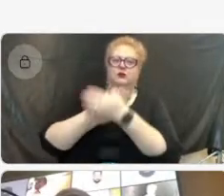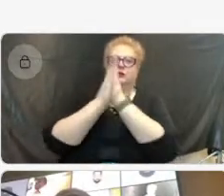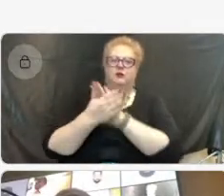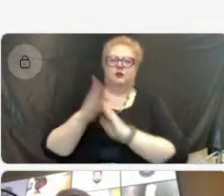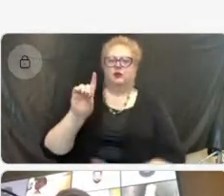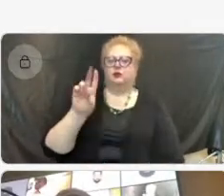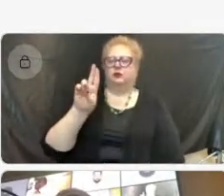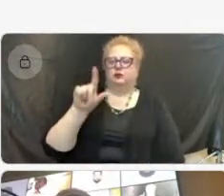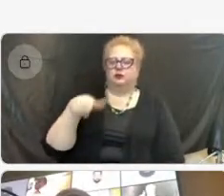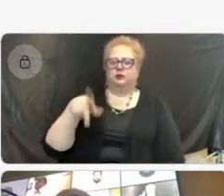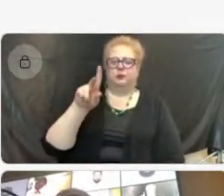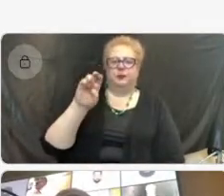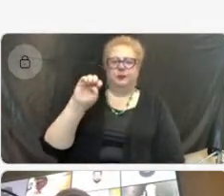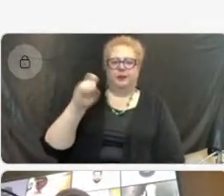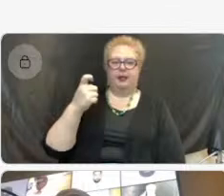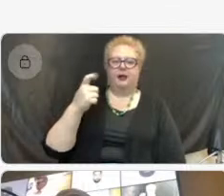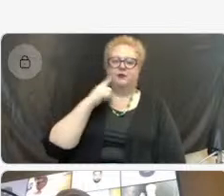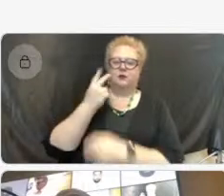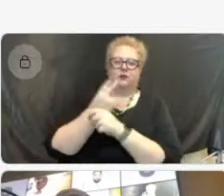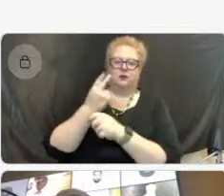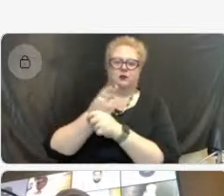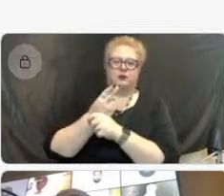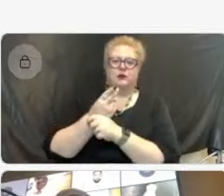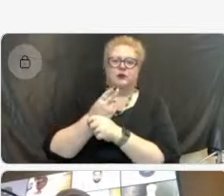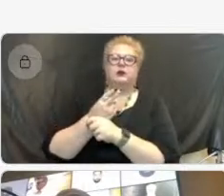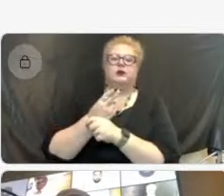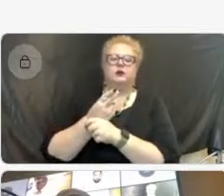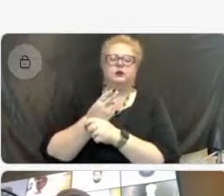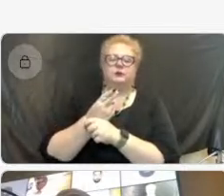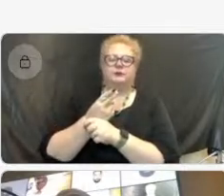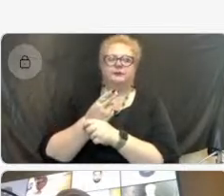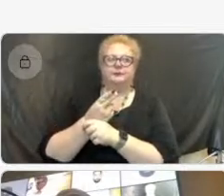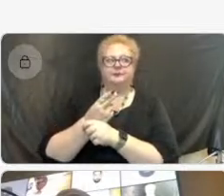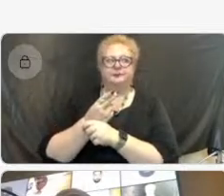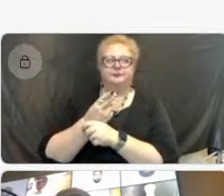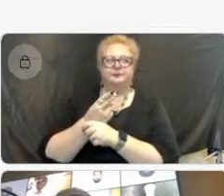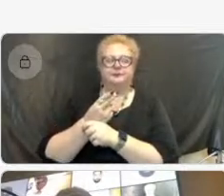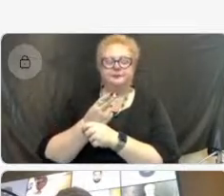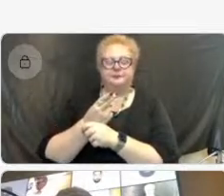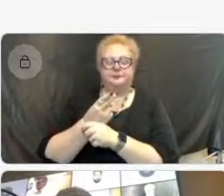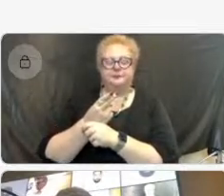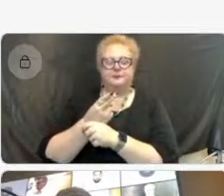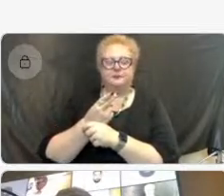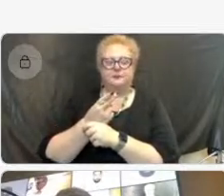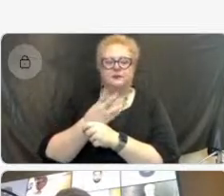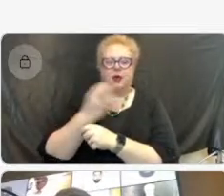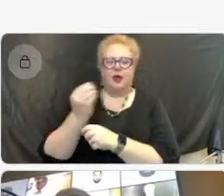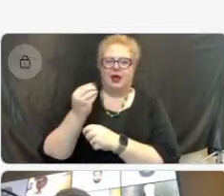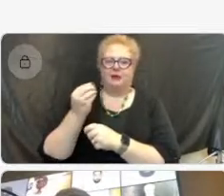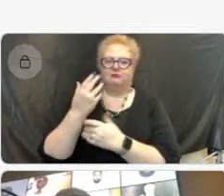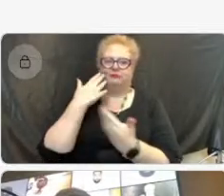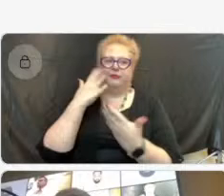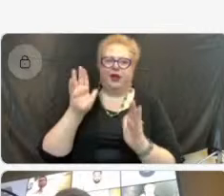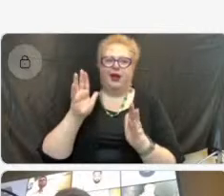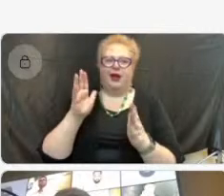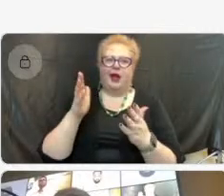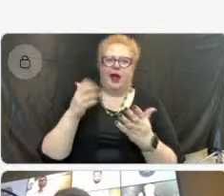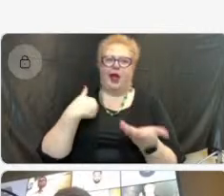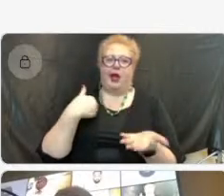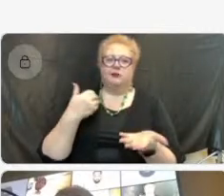over there. Be about a little less than 700 square feet on each side. And I don't know, just rent it